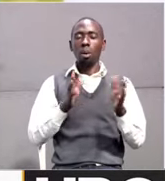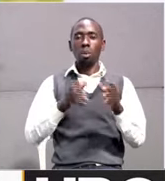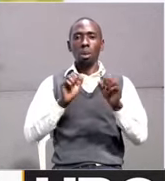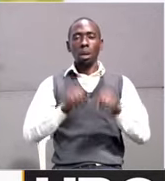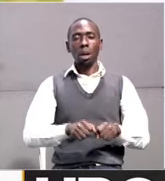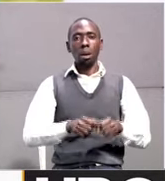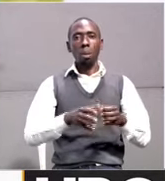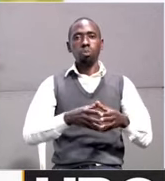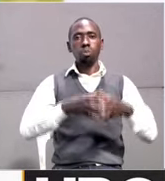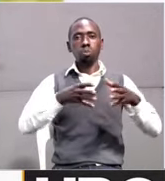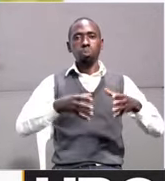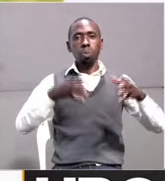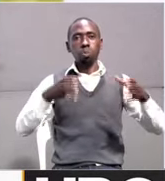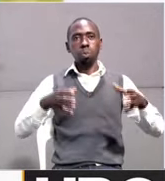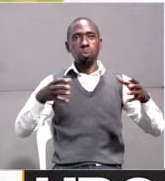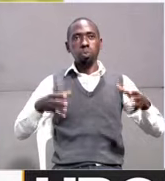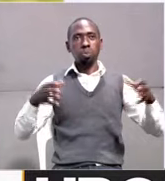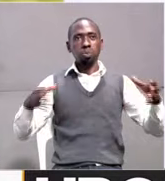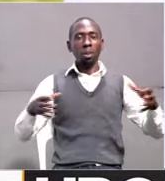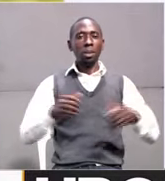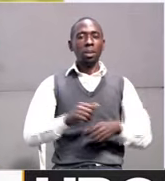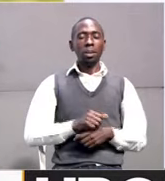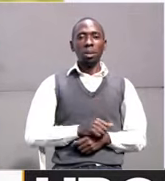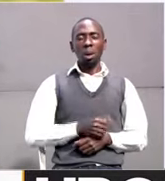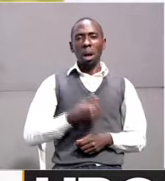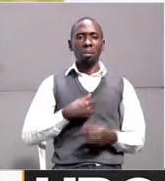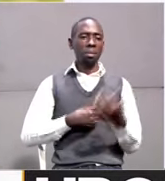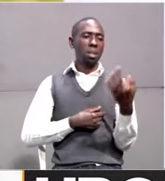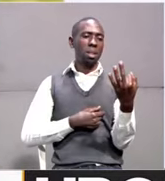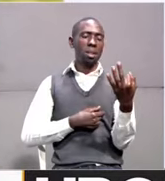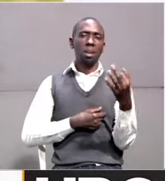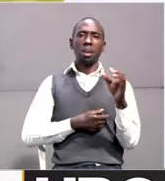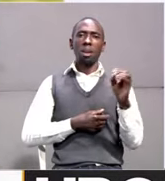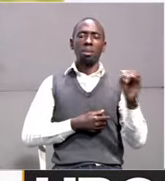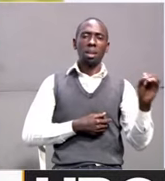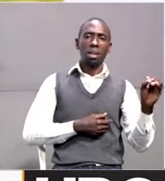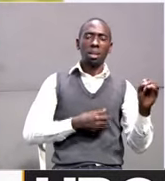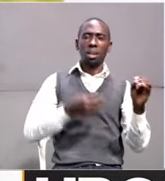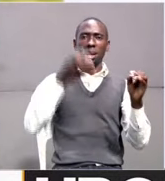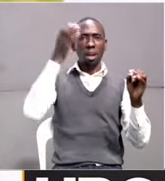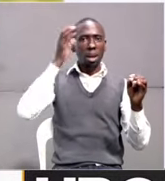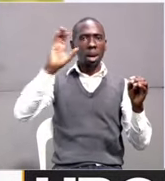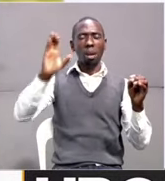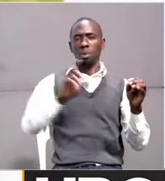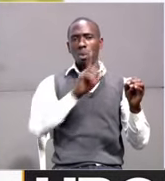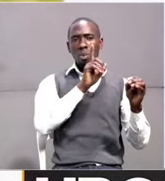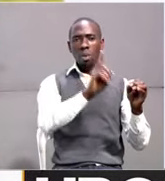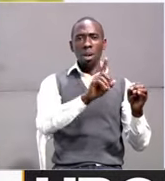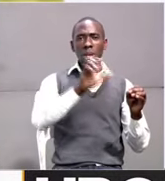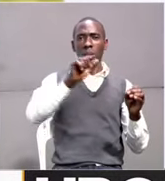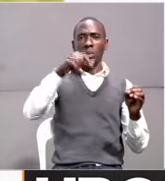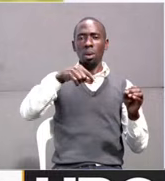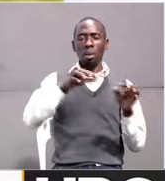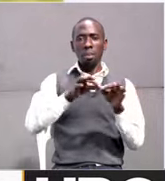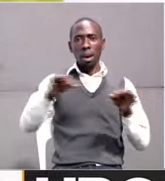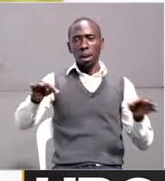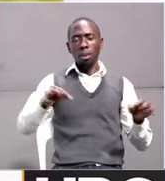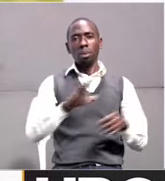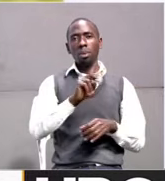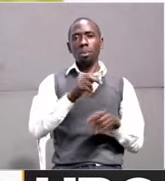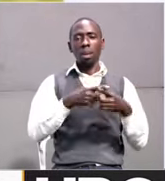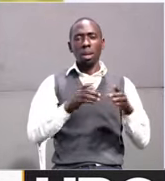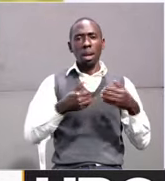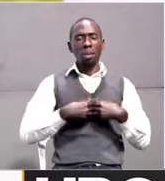intensify, not just have 300 cows per square mile, maybe have